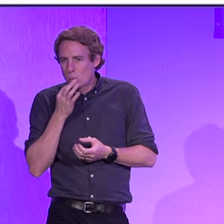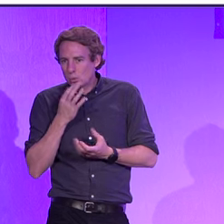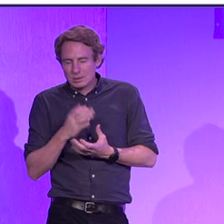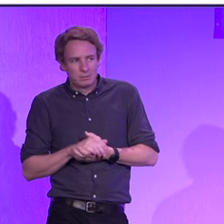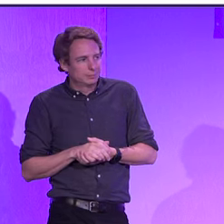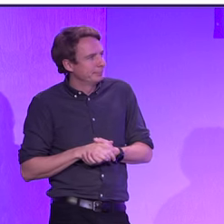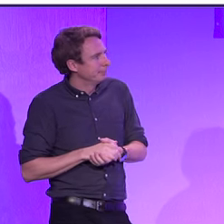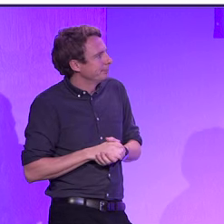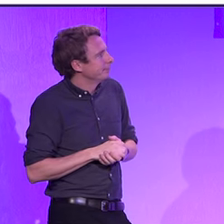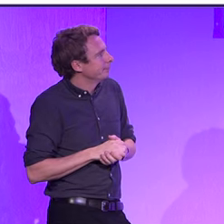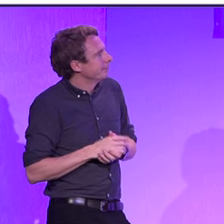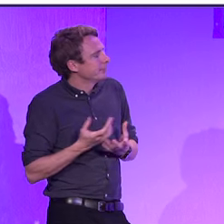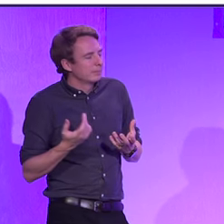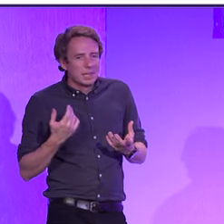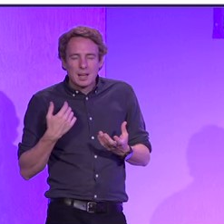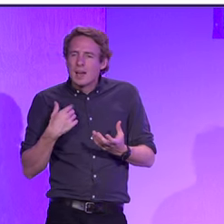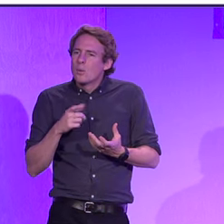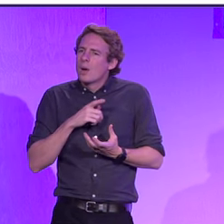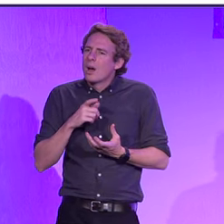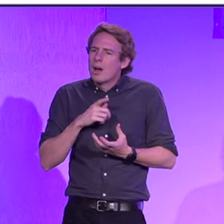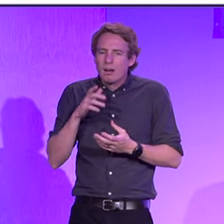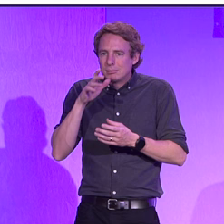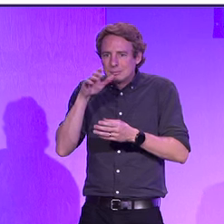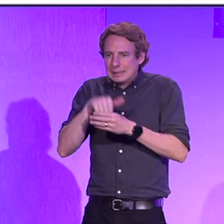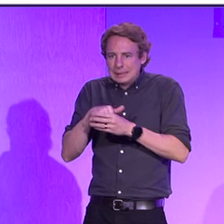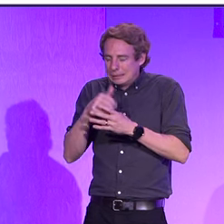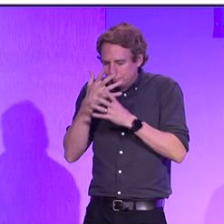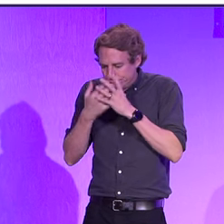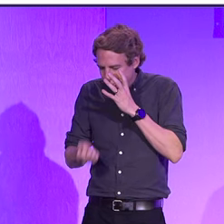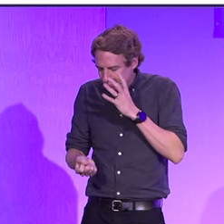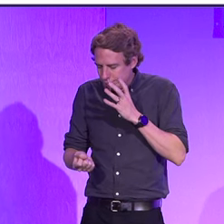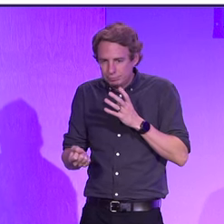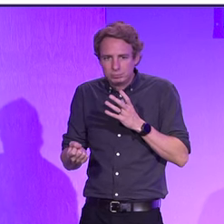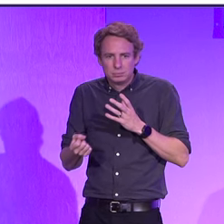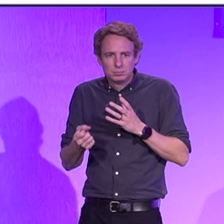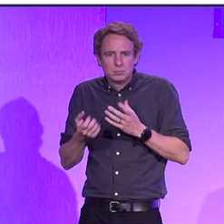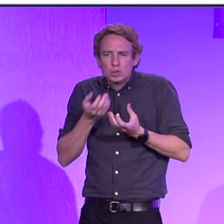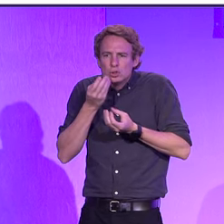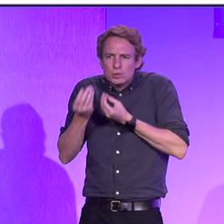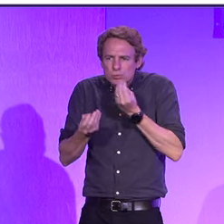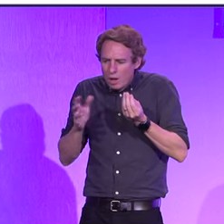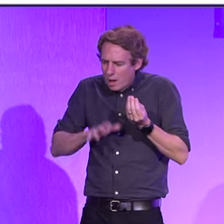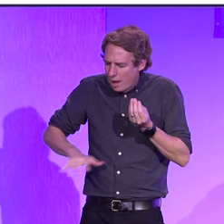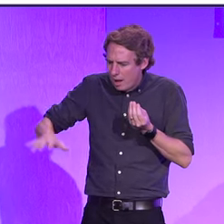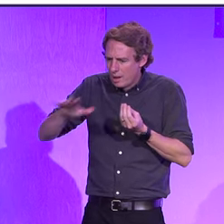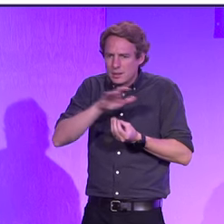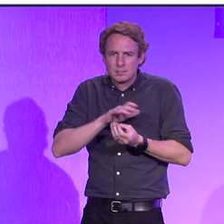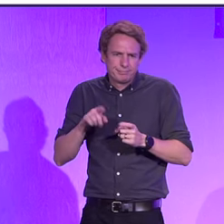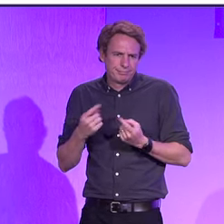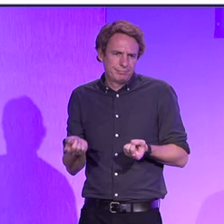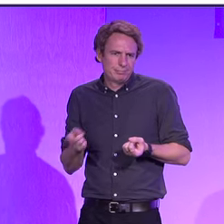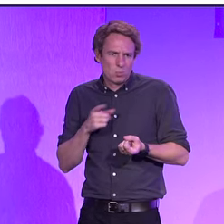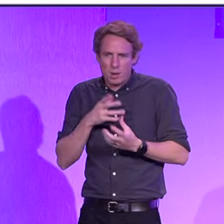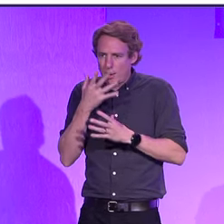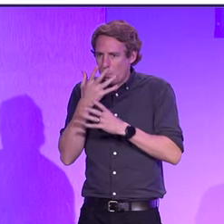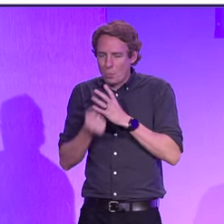try to think about culture and you're new to it and you start thinking about it, you don't really know how to describe it sometimes, because you're in it, you're living it, you're